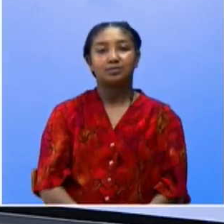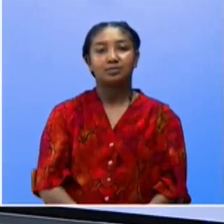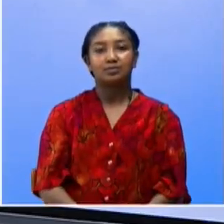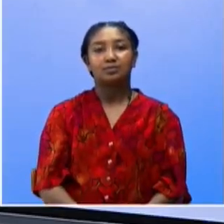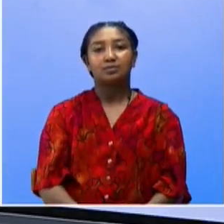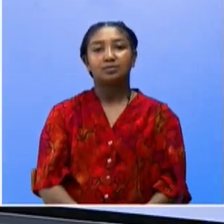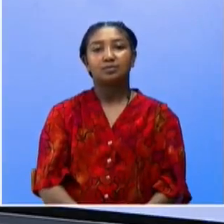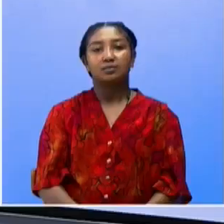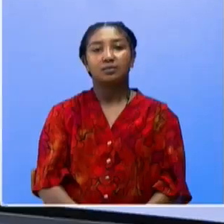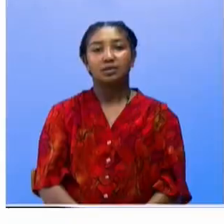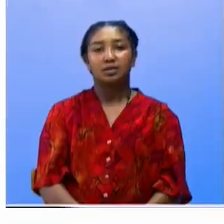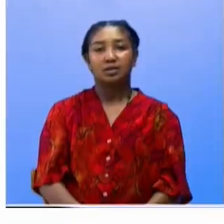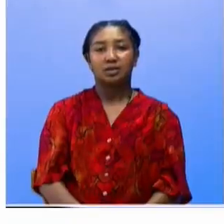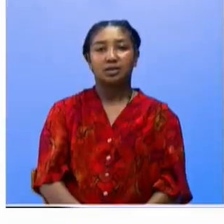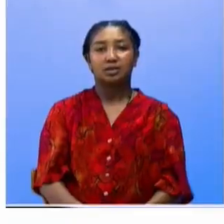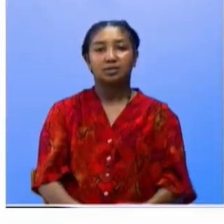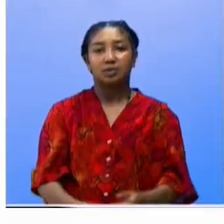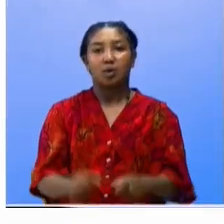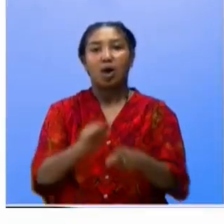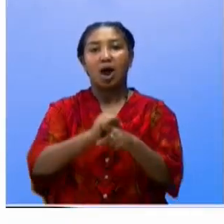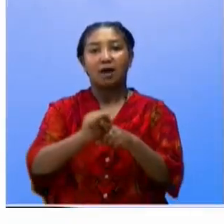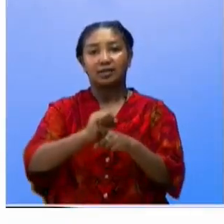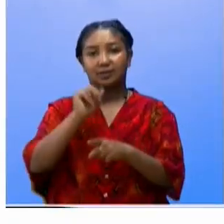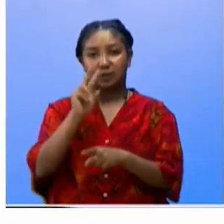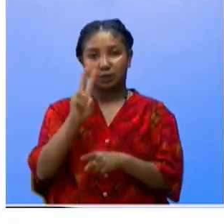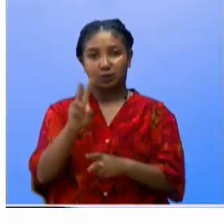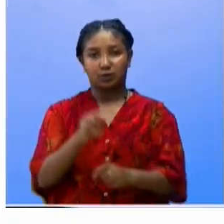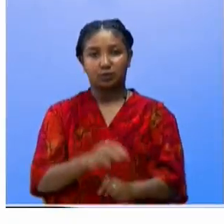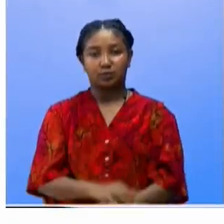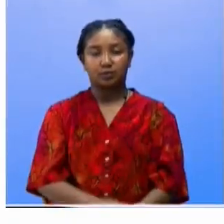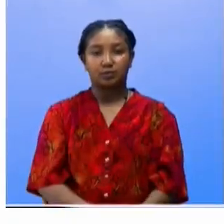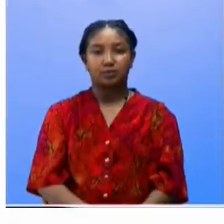Here, activity 2.